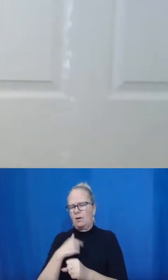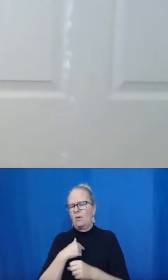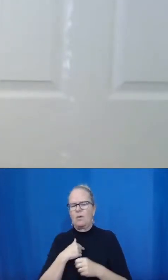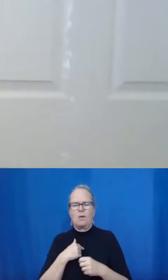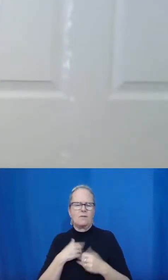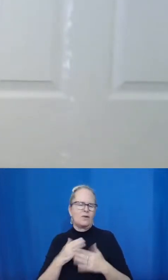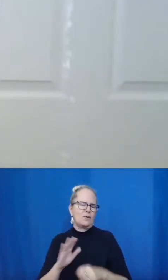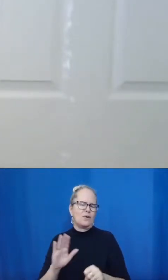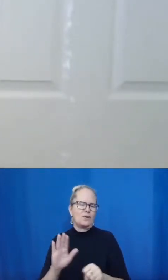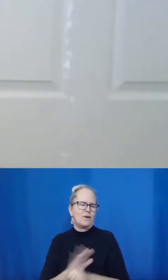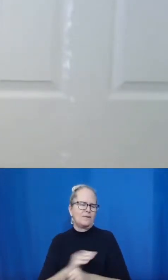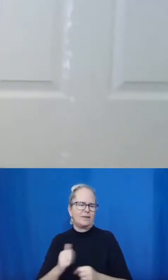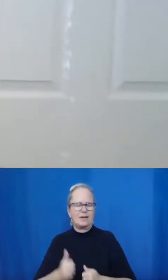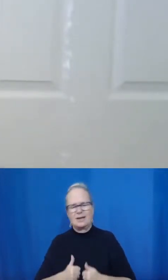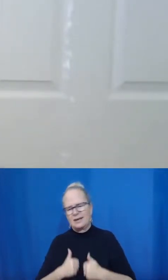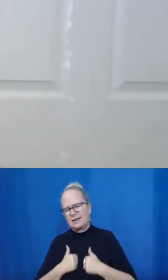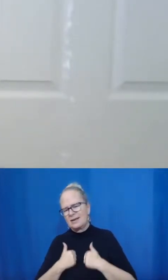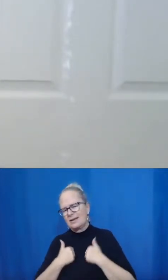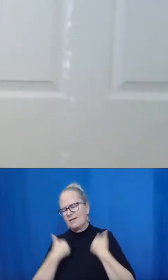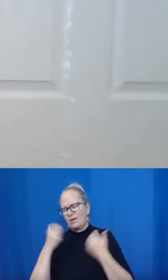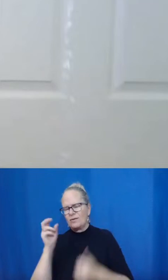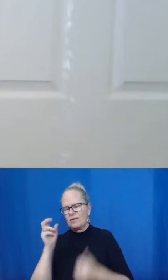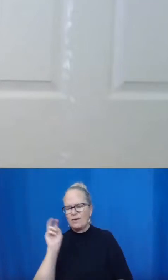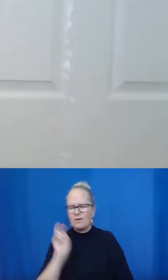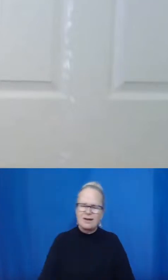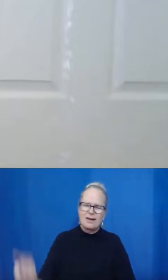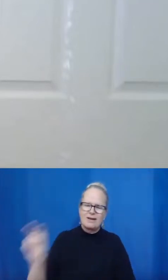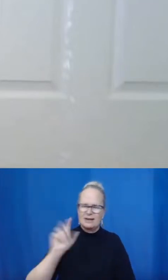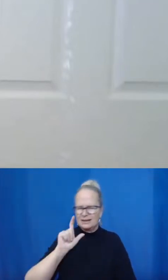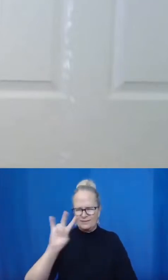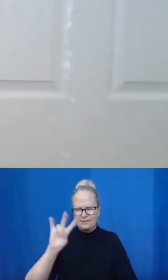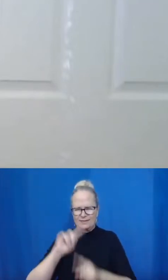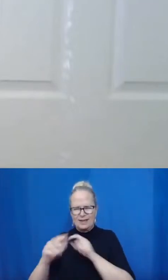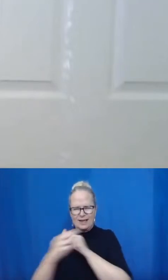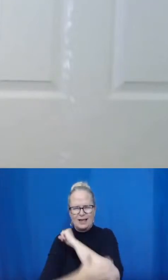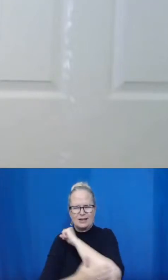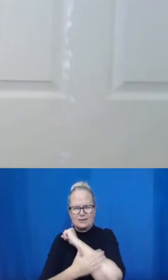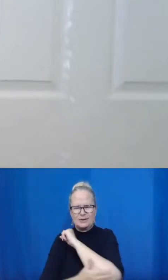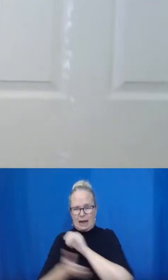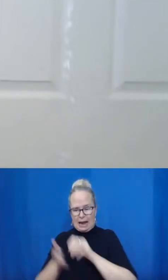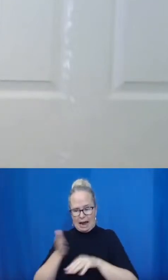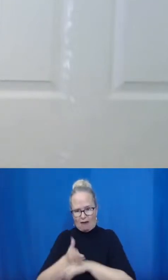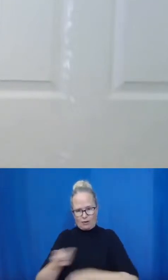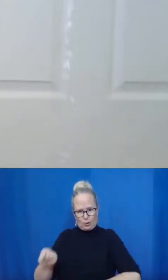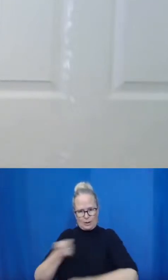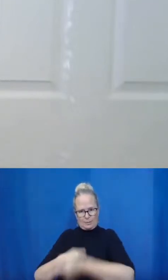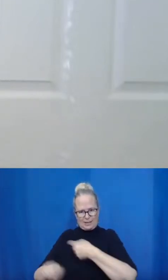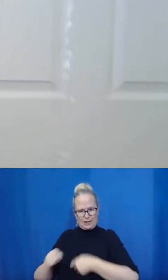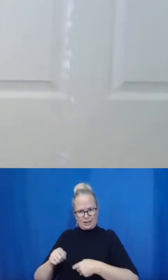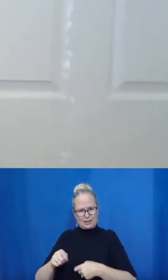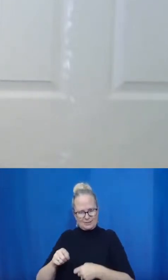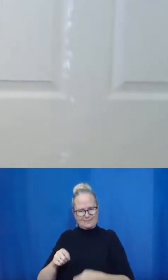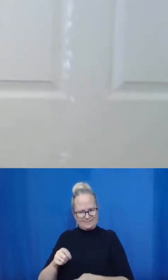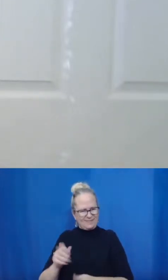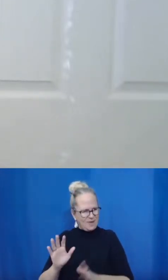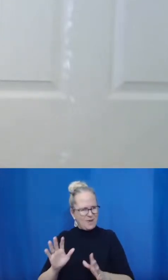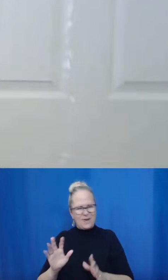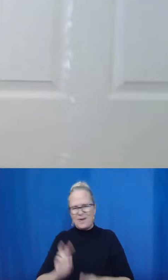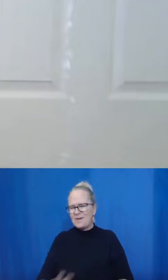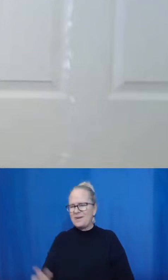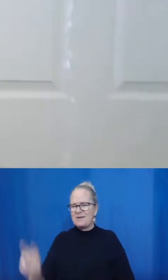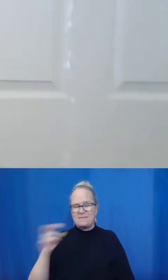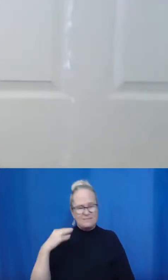I play a flute. I was part of a community band, and I am a cyclist. I competed at the national and the